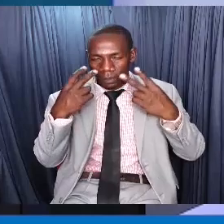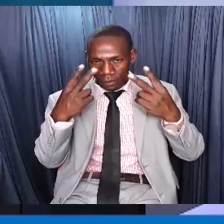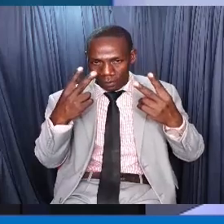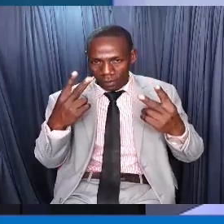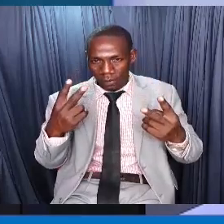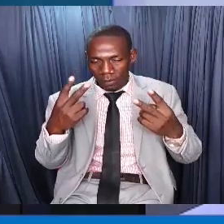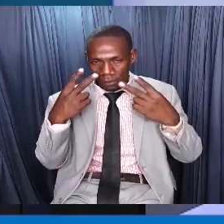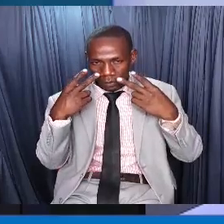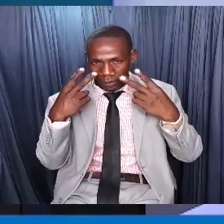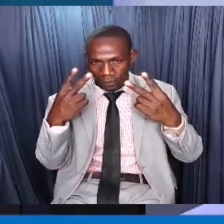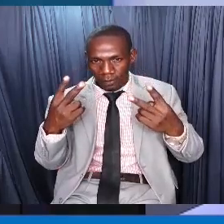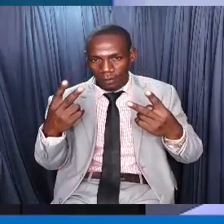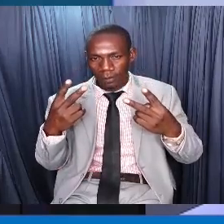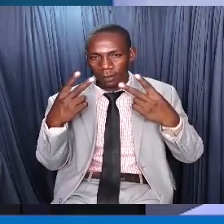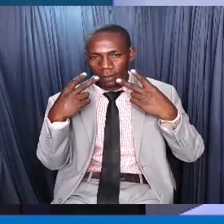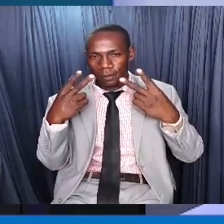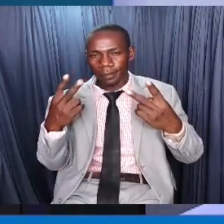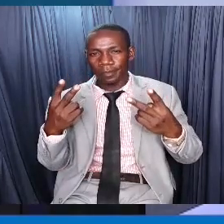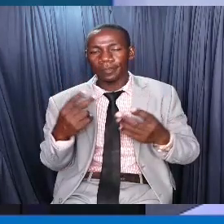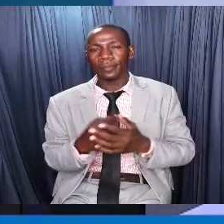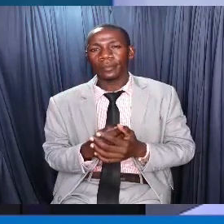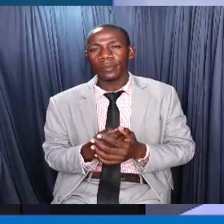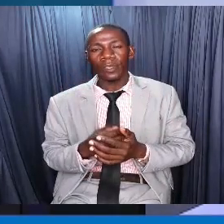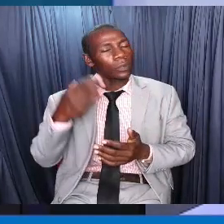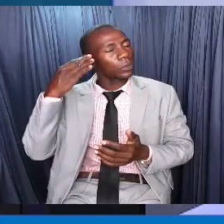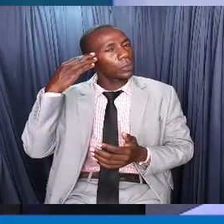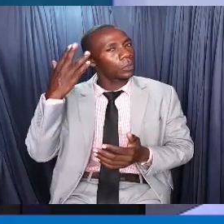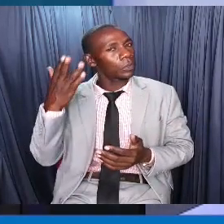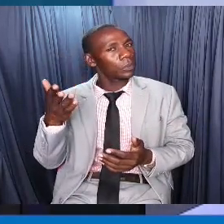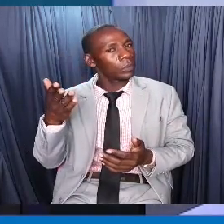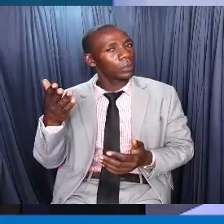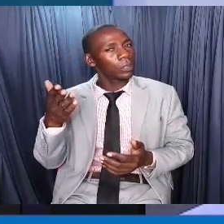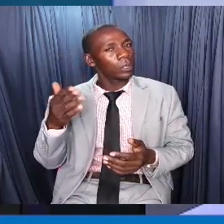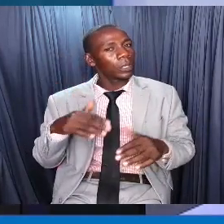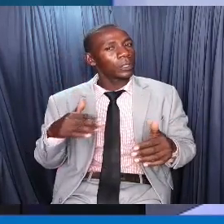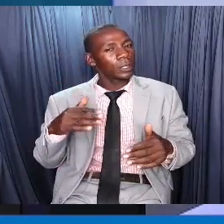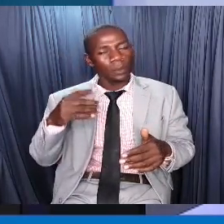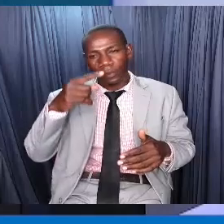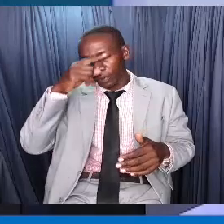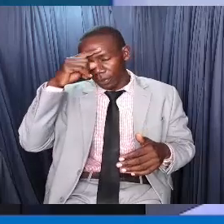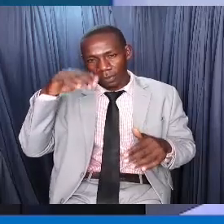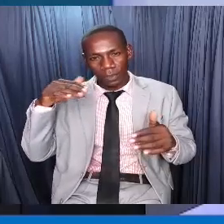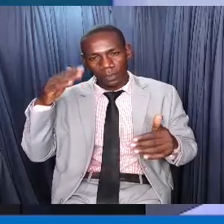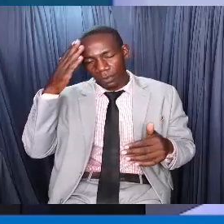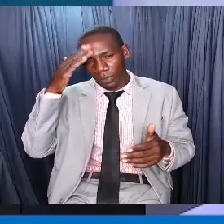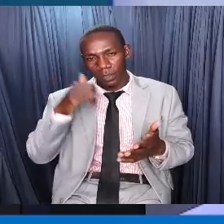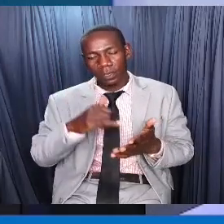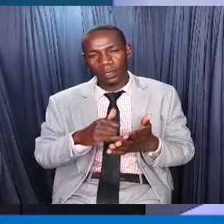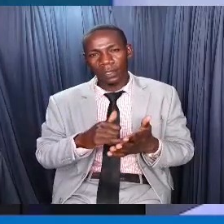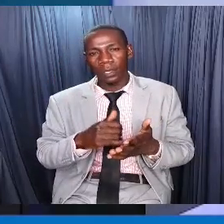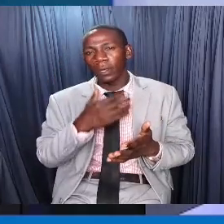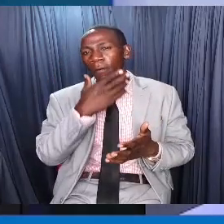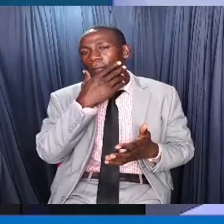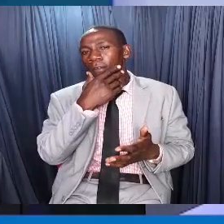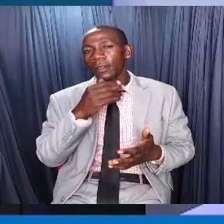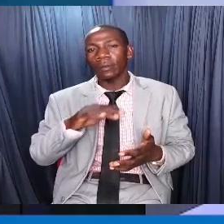nyote. You all beholding openly. Basi twajua. Now we know. Mliyafanya haya kwa kutokujua. You did that for not kama knowing. Kama na baba zenu